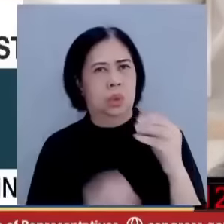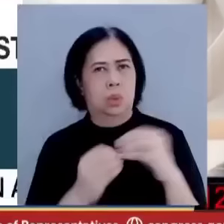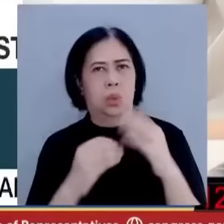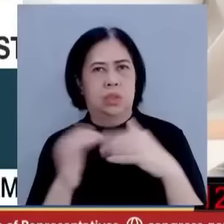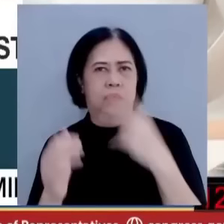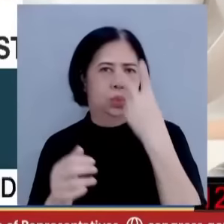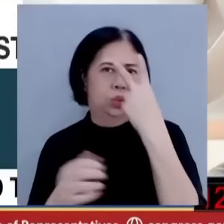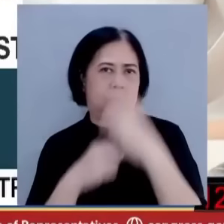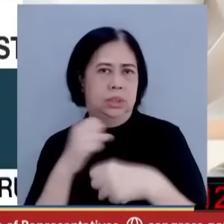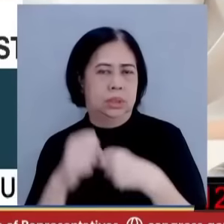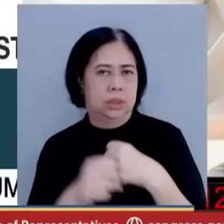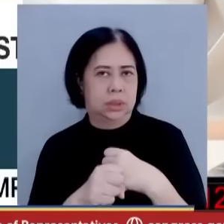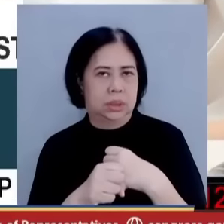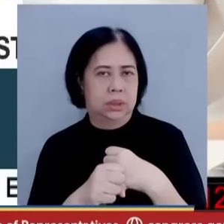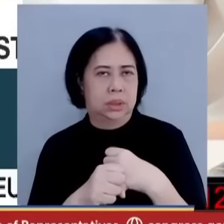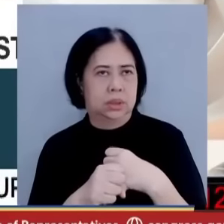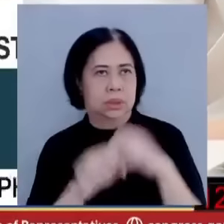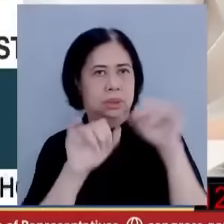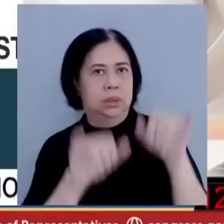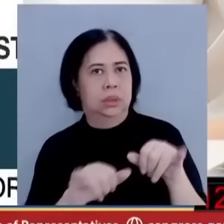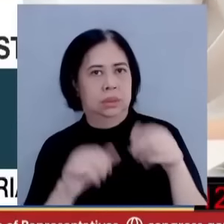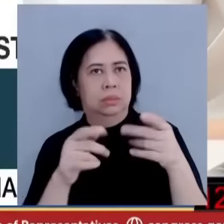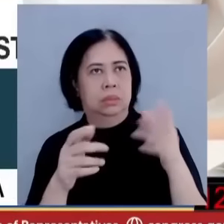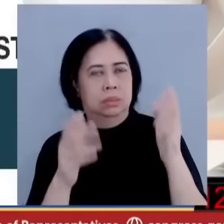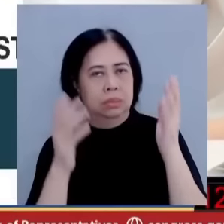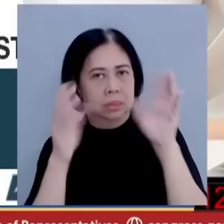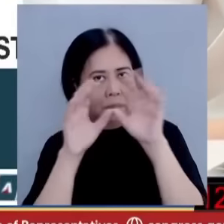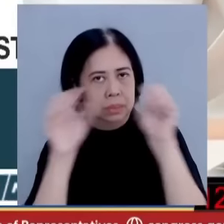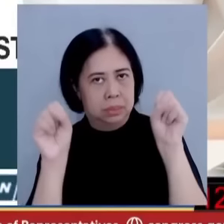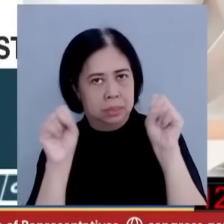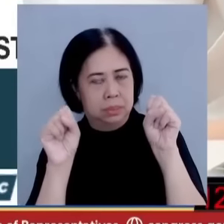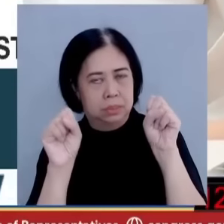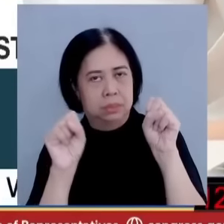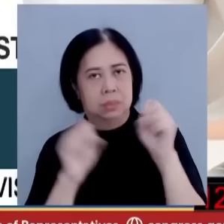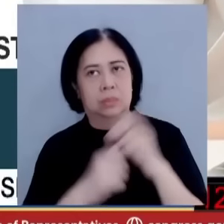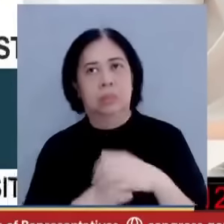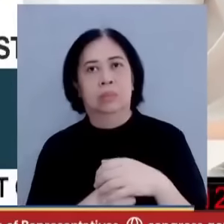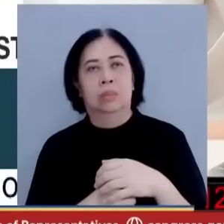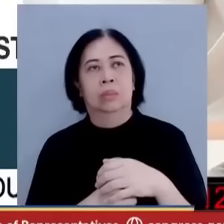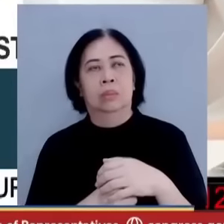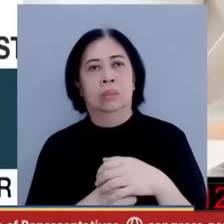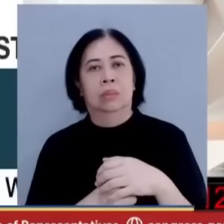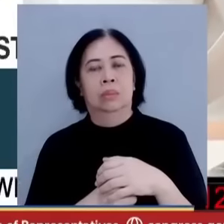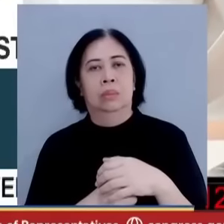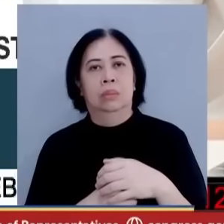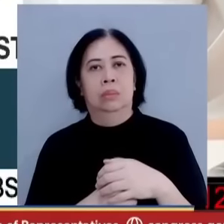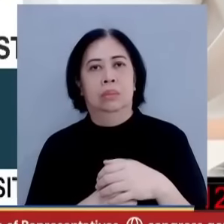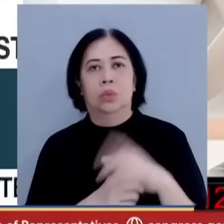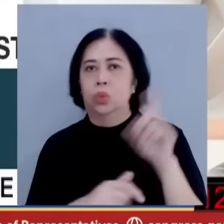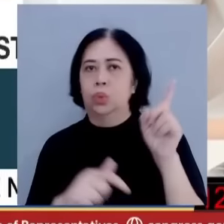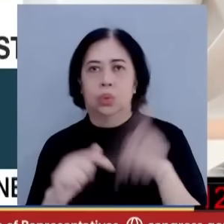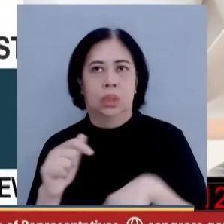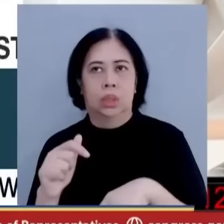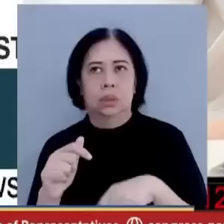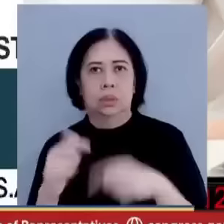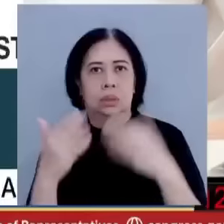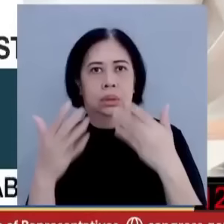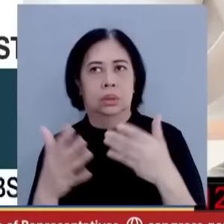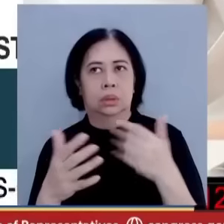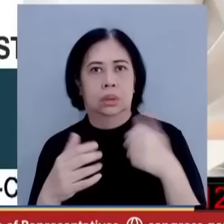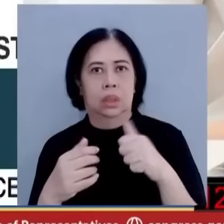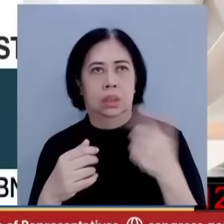no, a sitting president has already served his time in office, you can't proceed with any